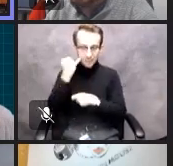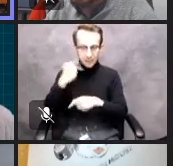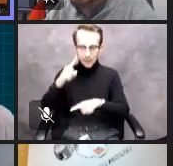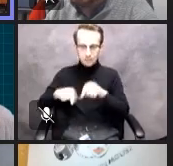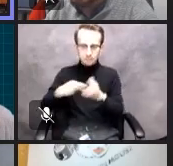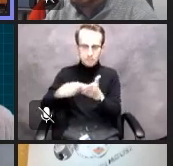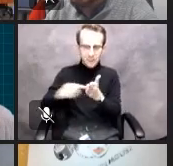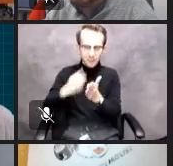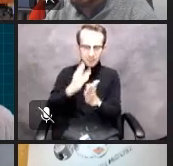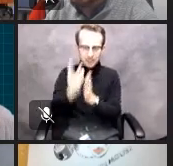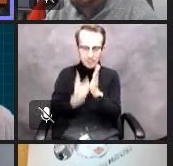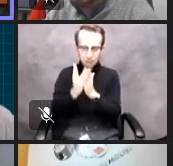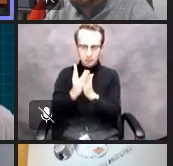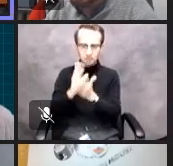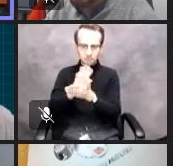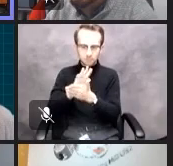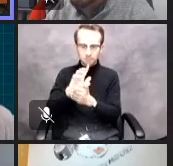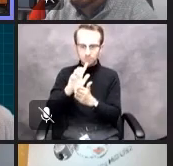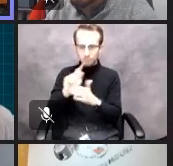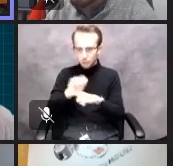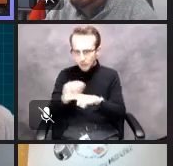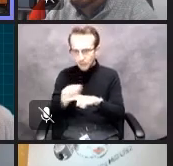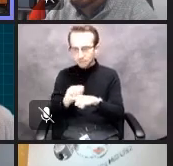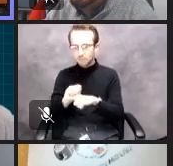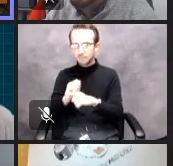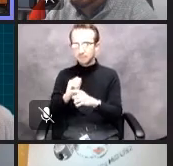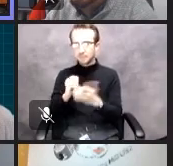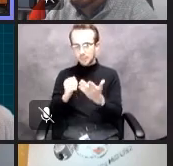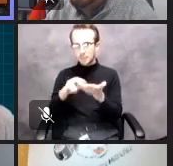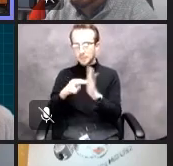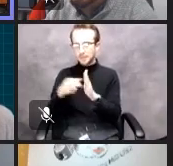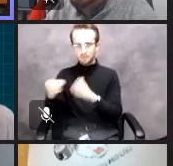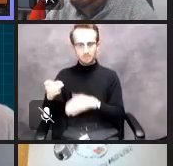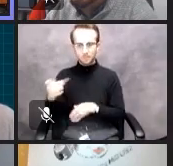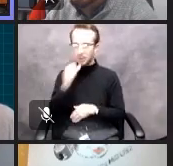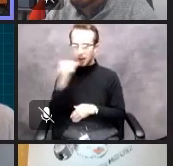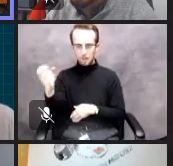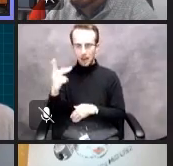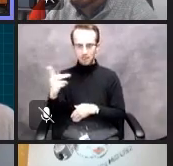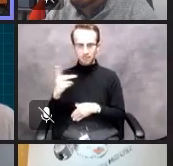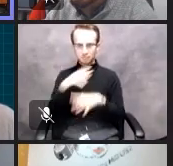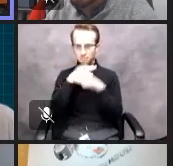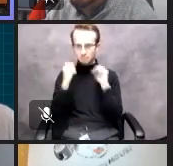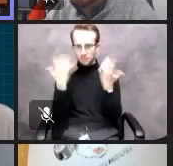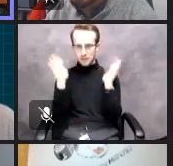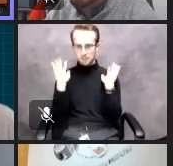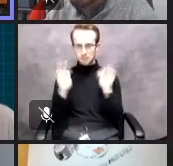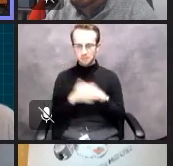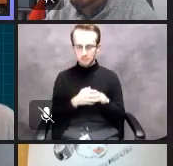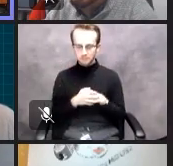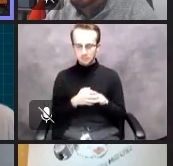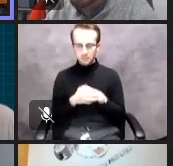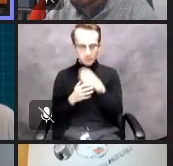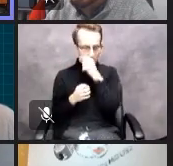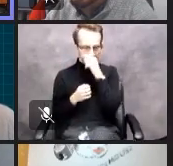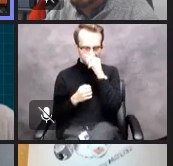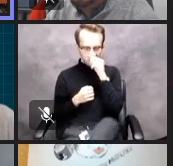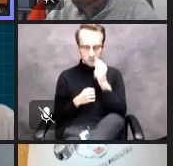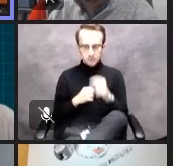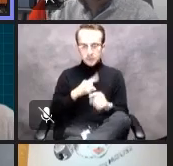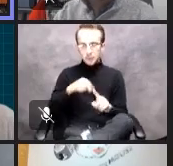video training. So they're just not coming back and they're done. When we've got excellently